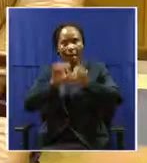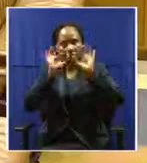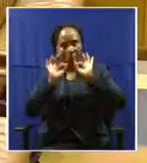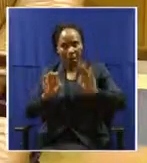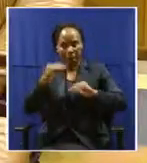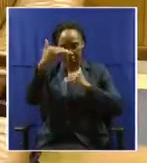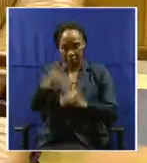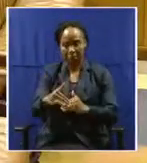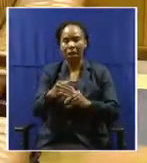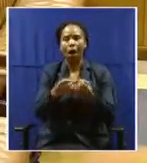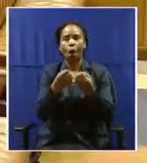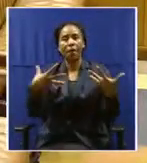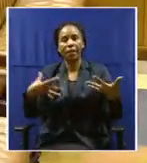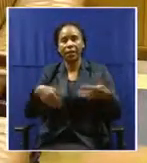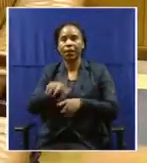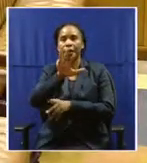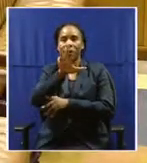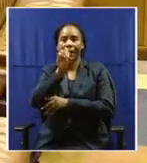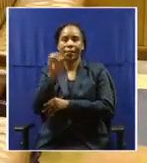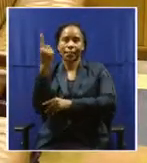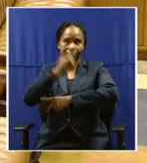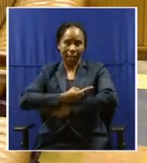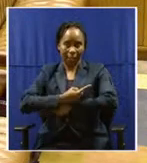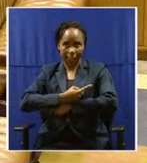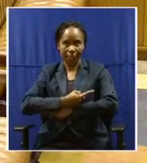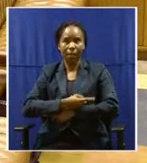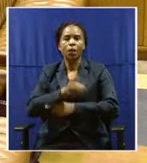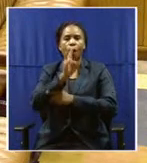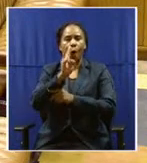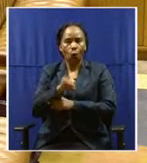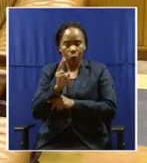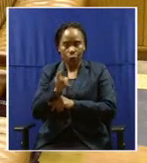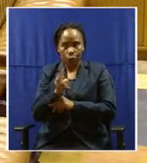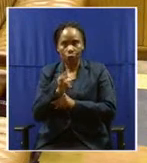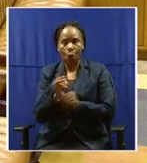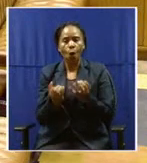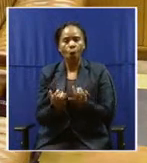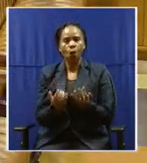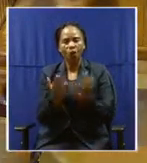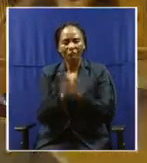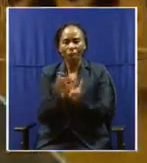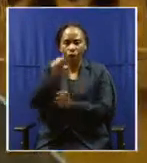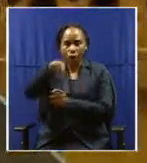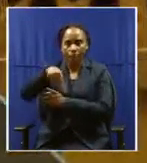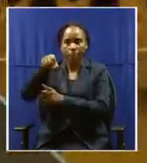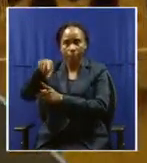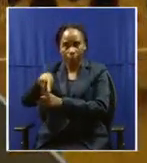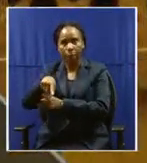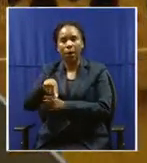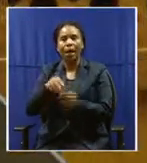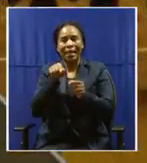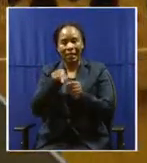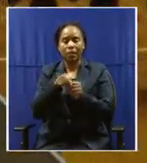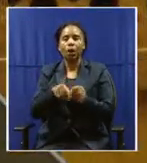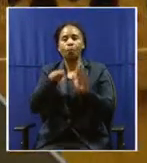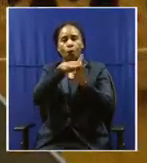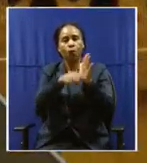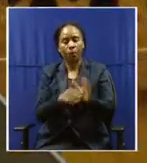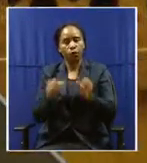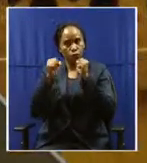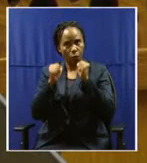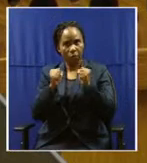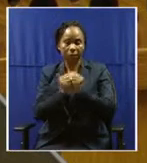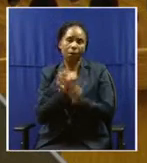90 days and to revive the green drop and blue drop programs to strengthen water